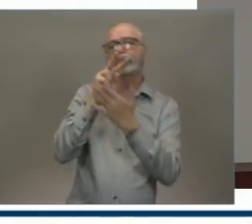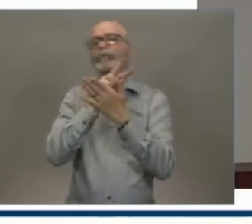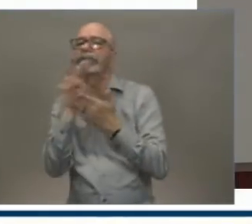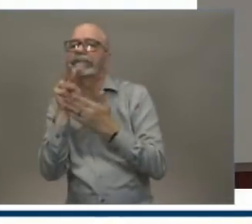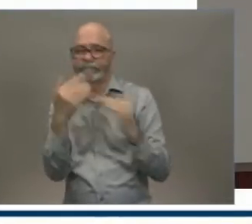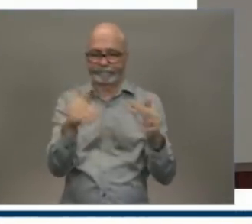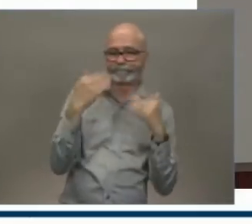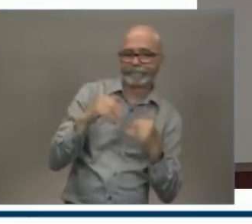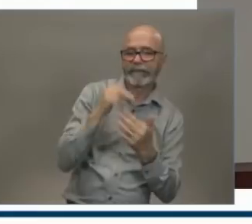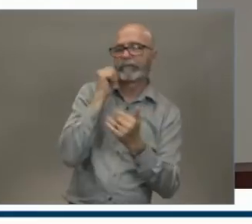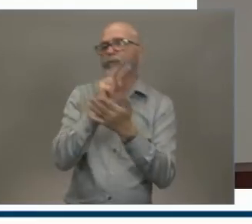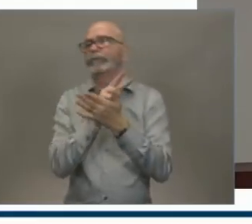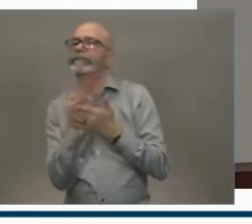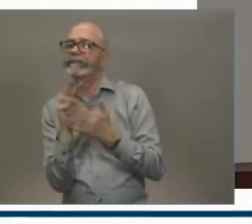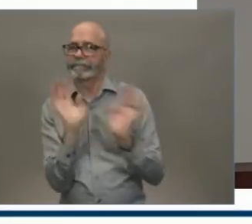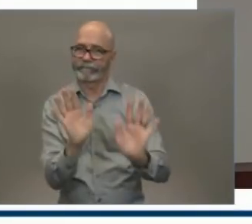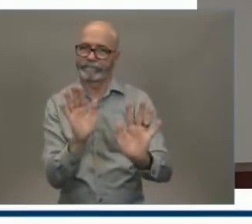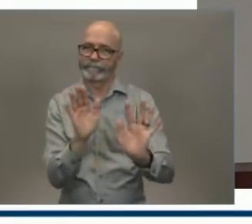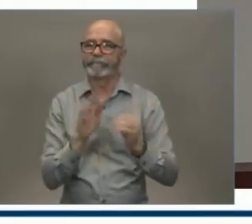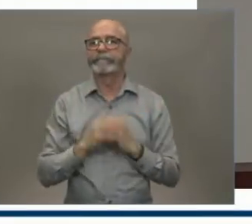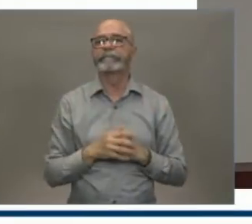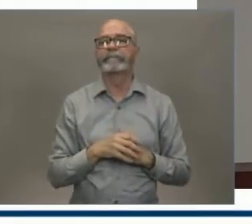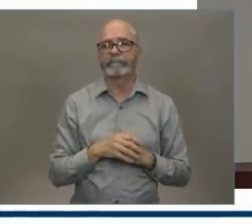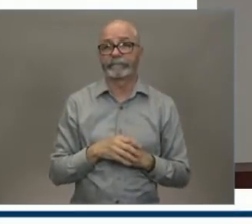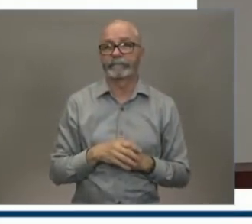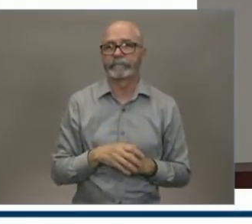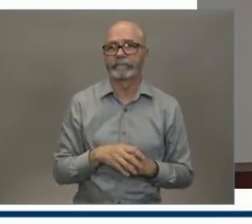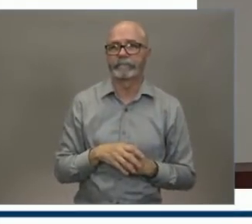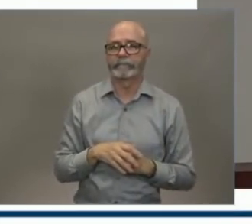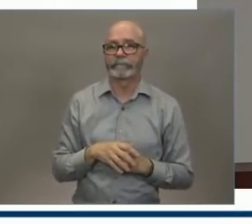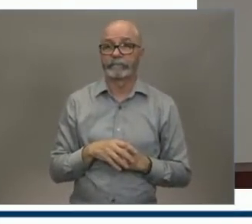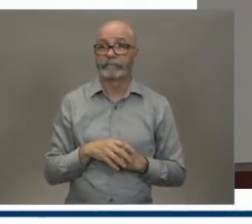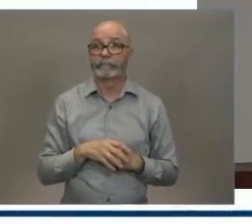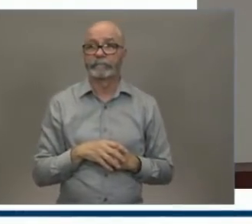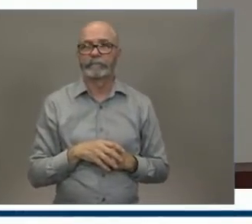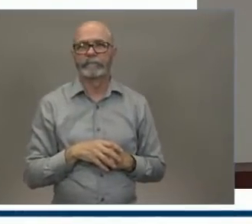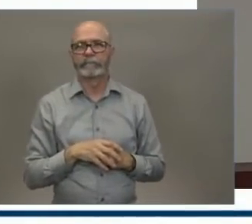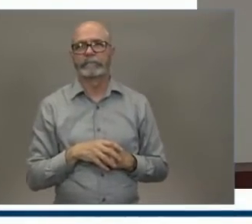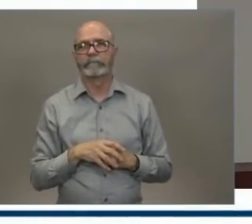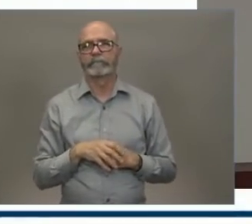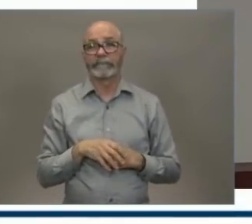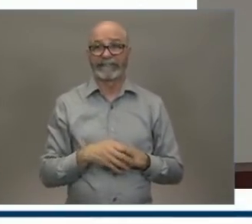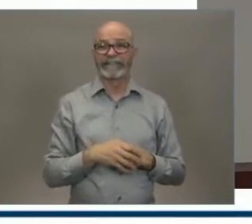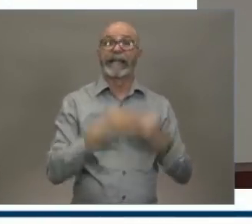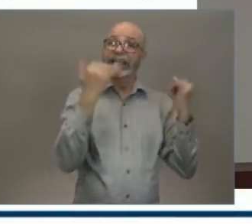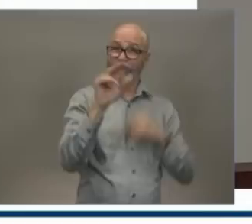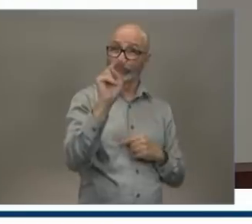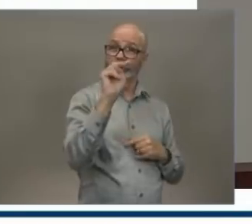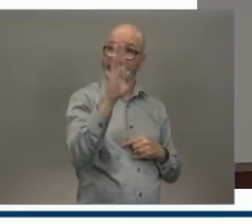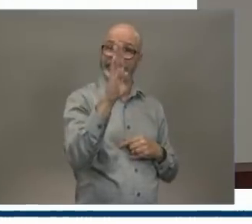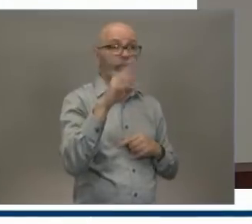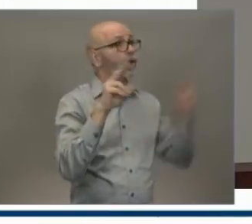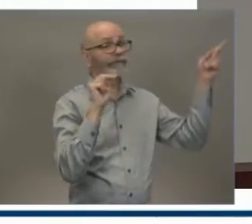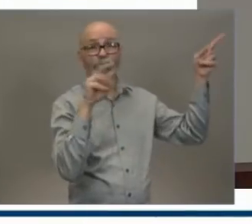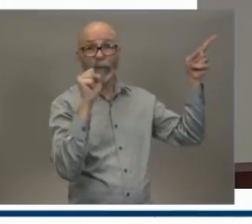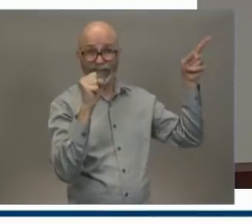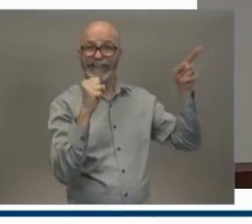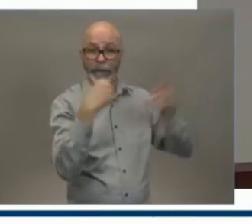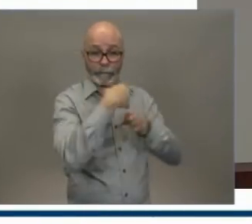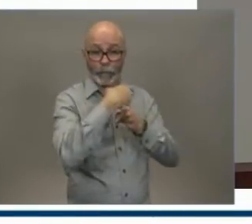next? Let me turn to a little bit about our New Brunswick-Nova Scotia border. There are a lot of questions this week